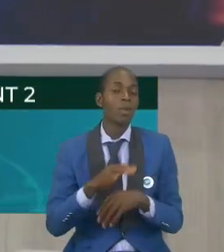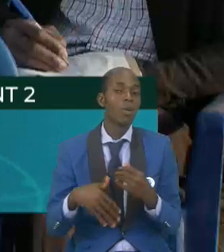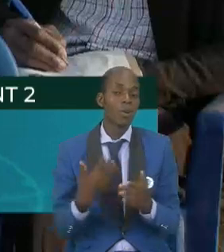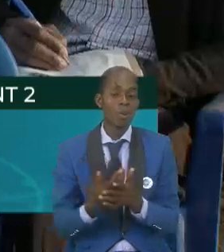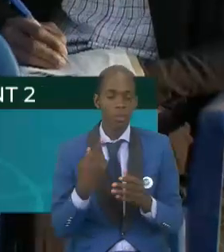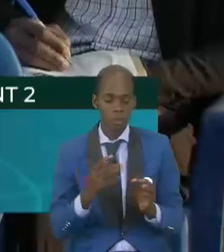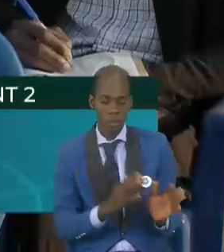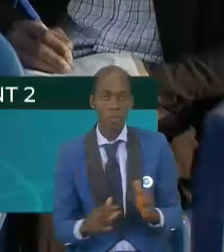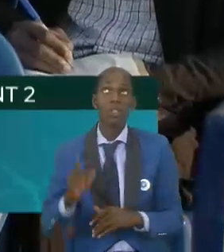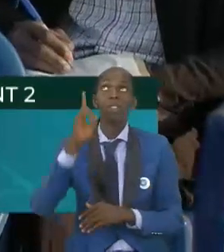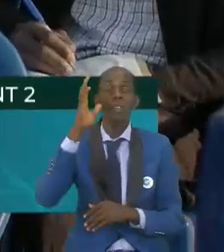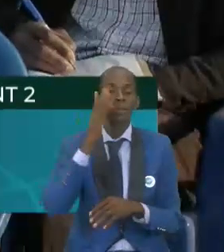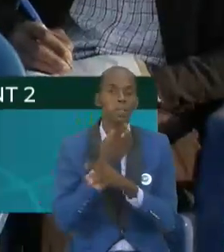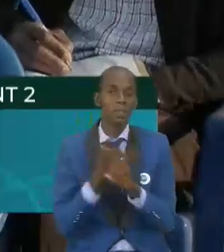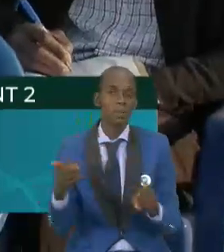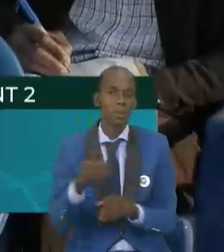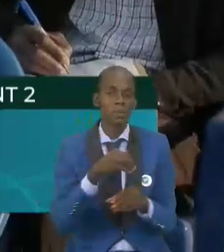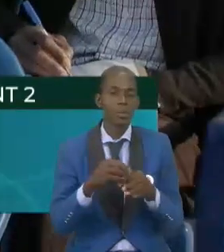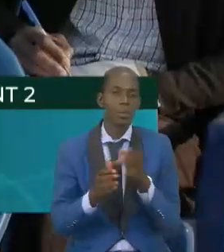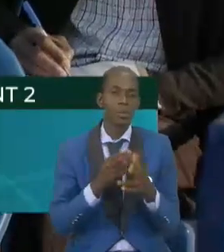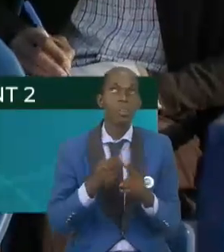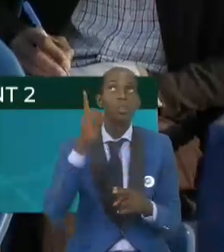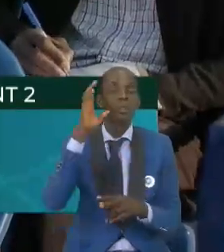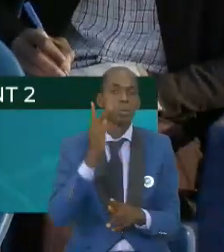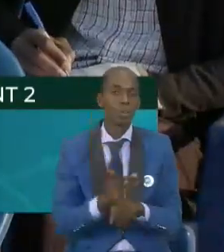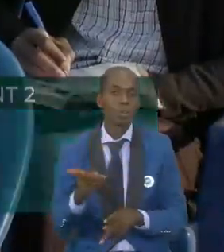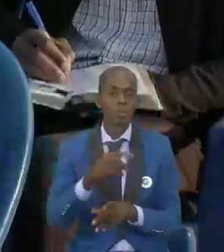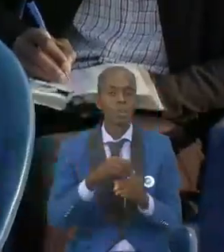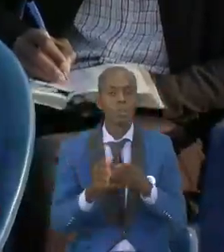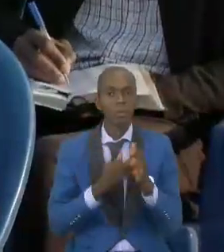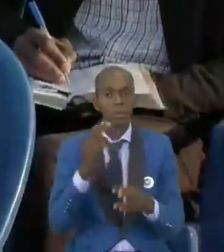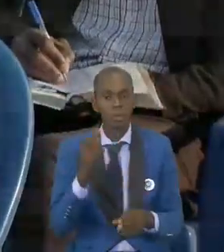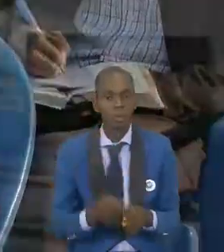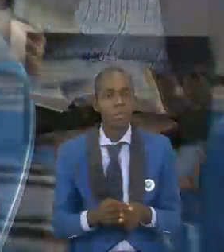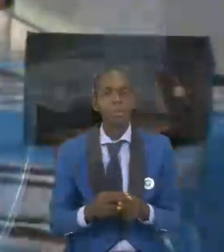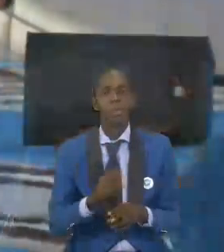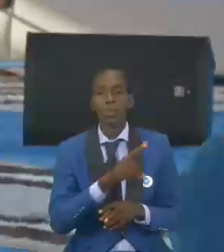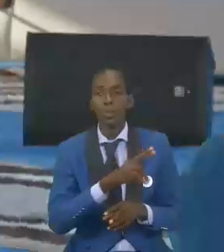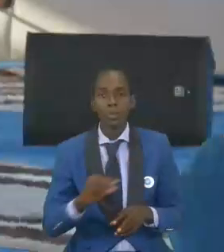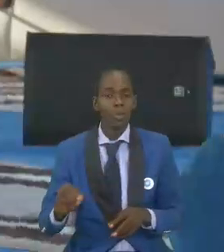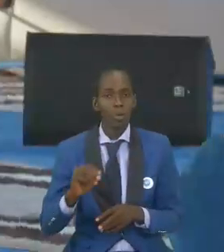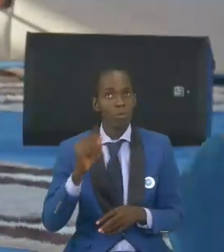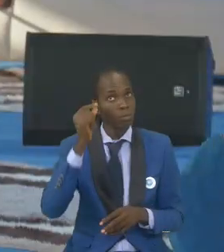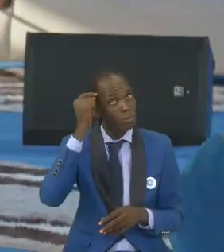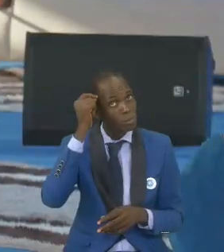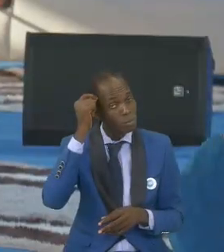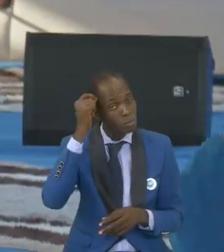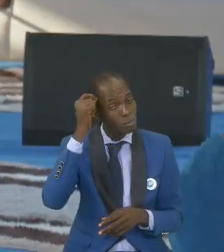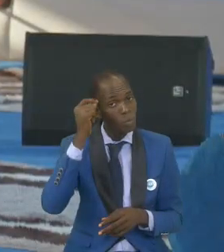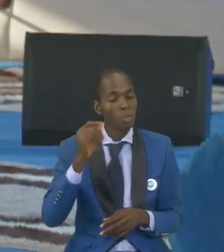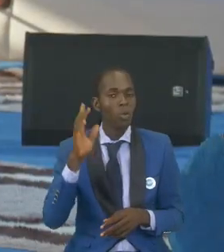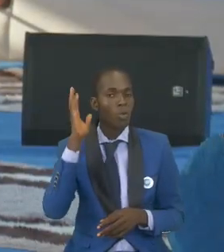deliver you. Amen. He will keep you. Amen. Not an hair of your head will be pulled